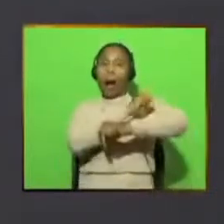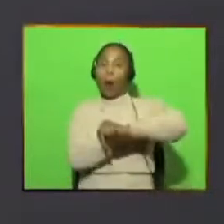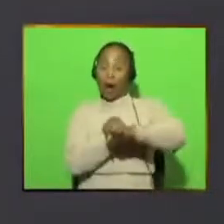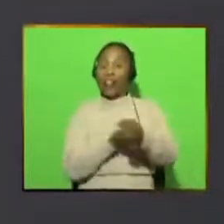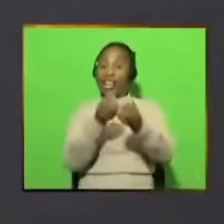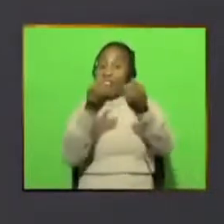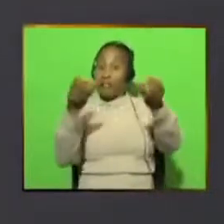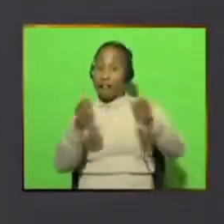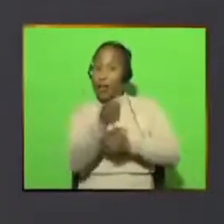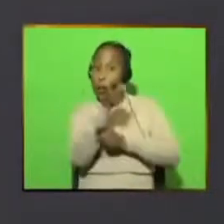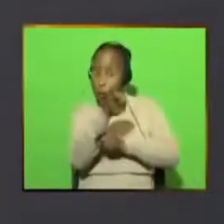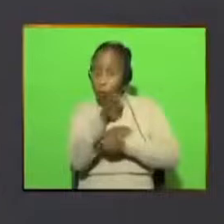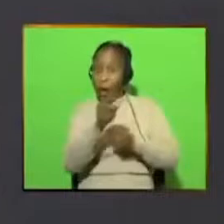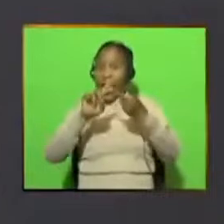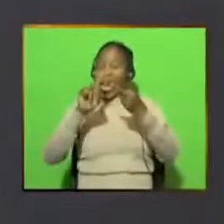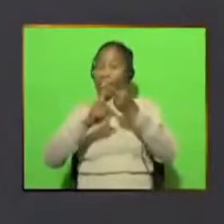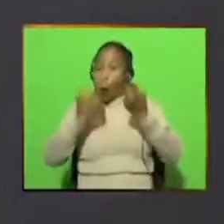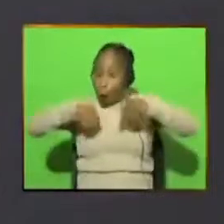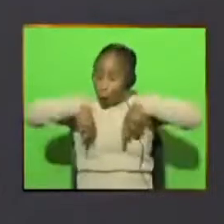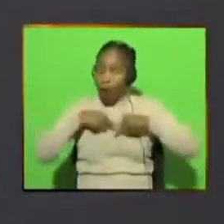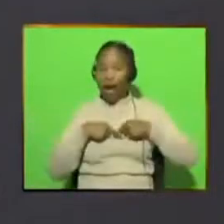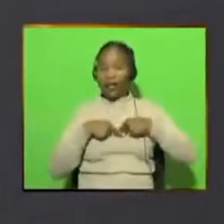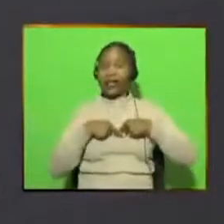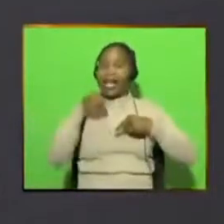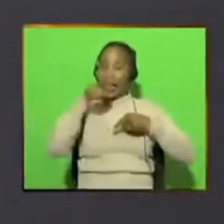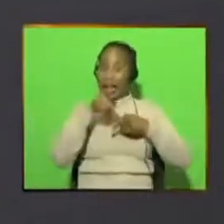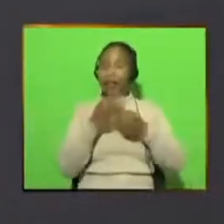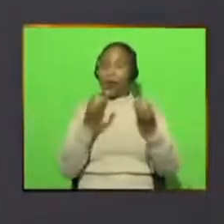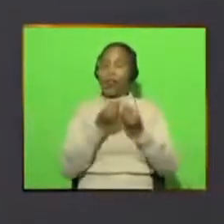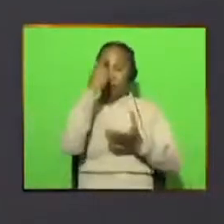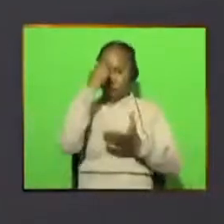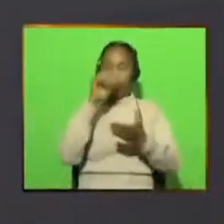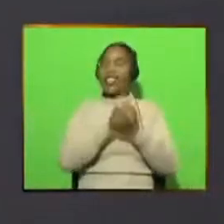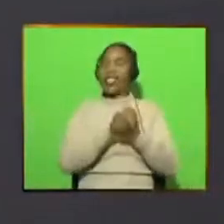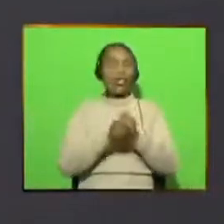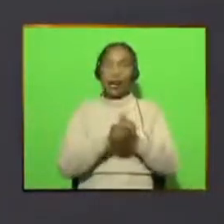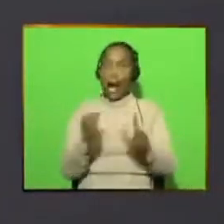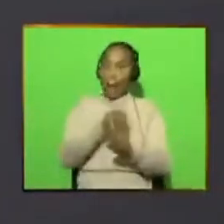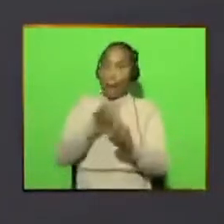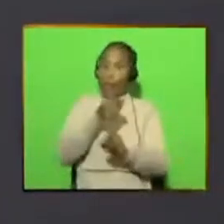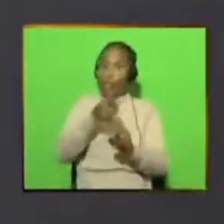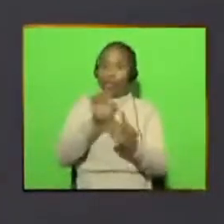us is held in trust, and we must never abuse it. Thank you.